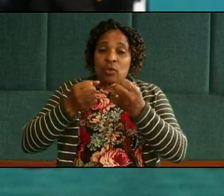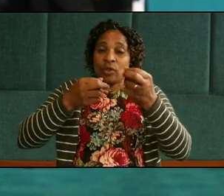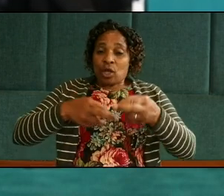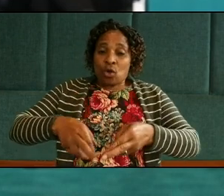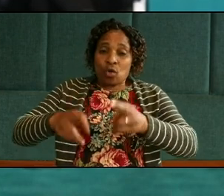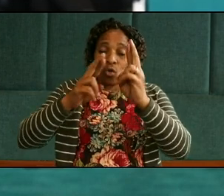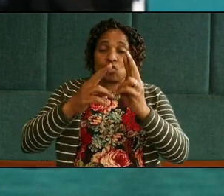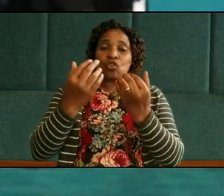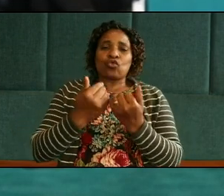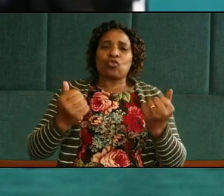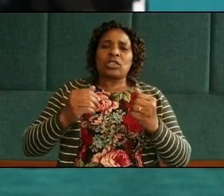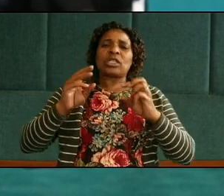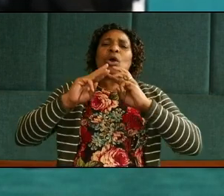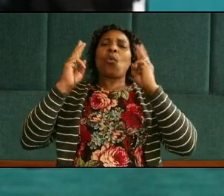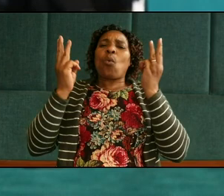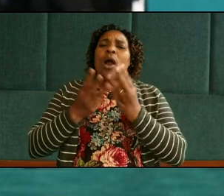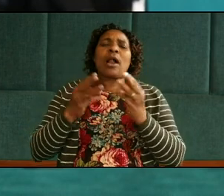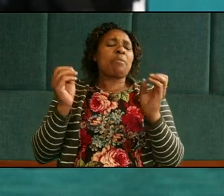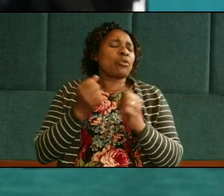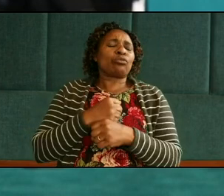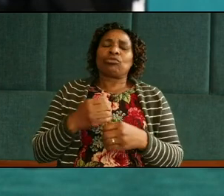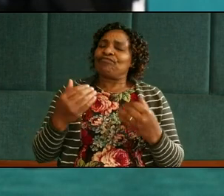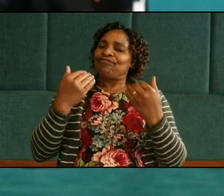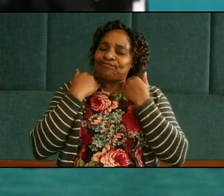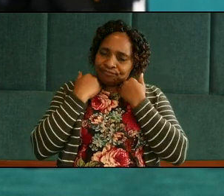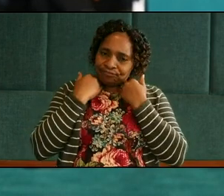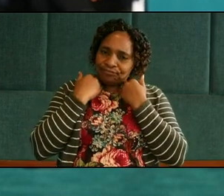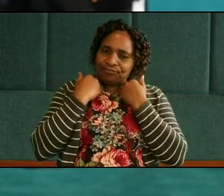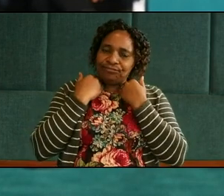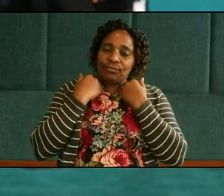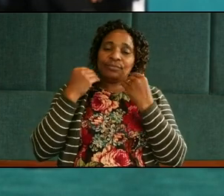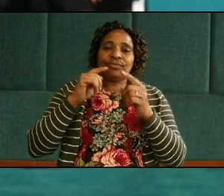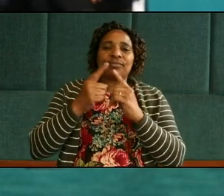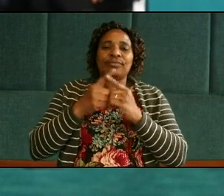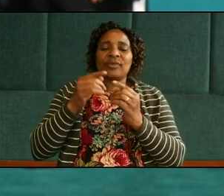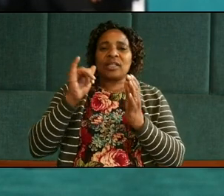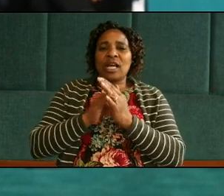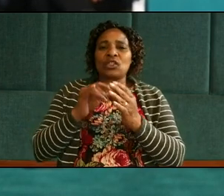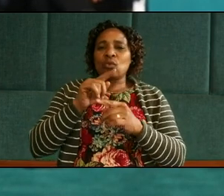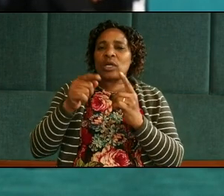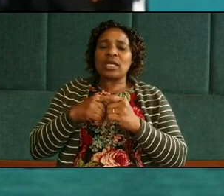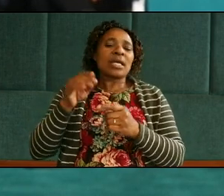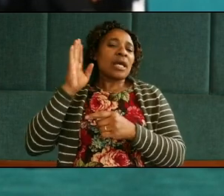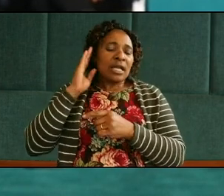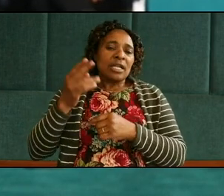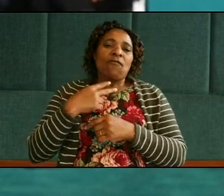children and the whole world, but still she couldn't sleep. Then that's when she heard the sound.